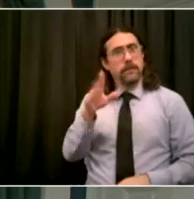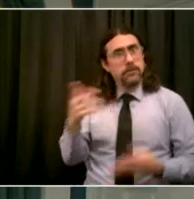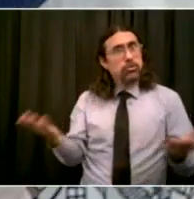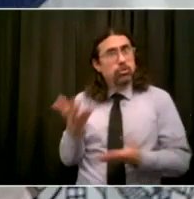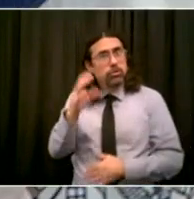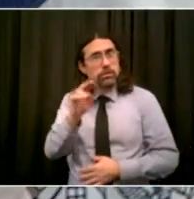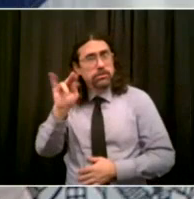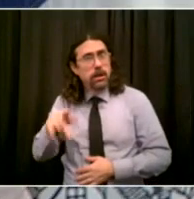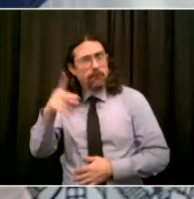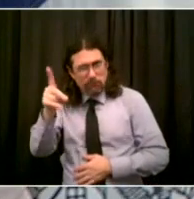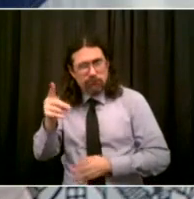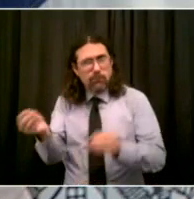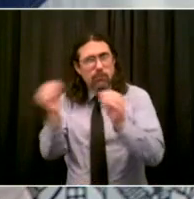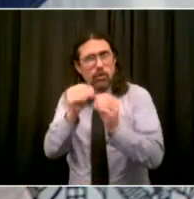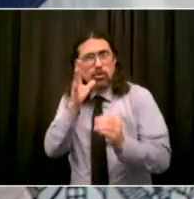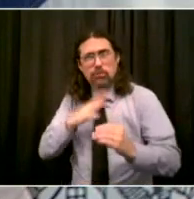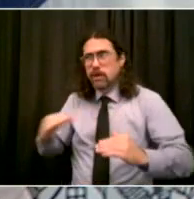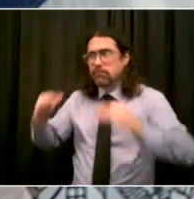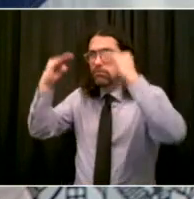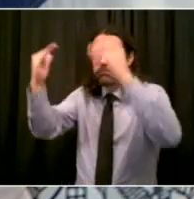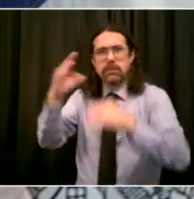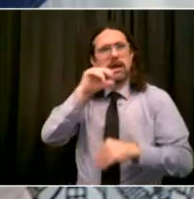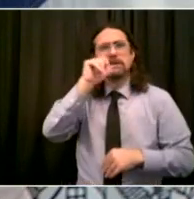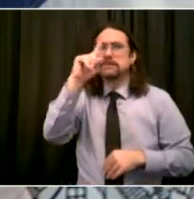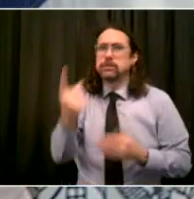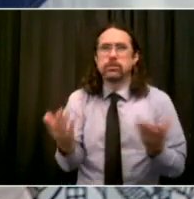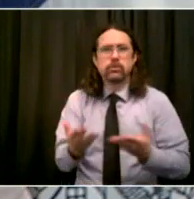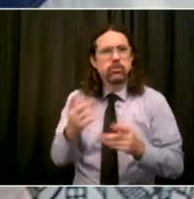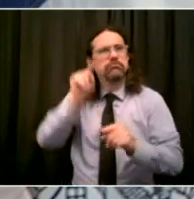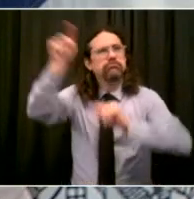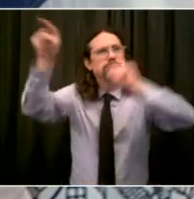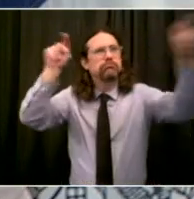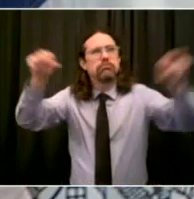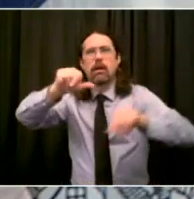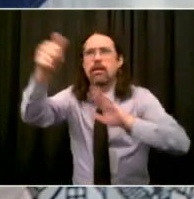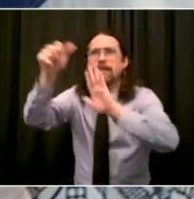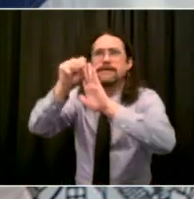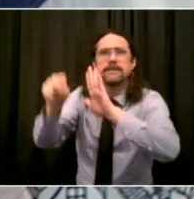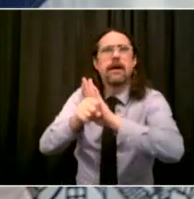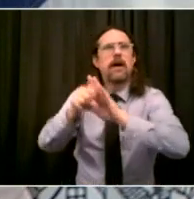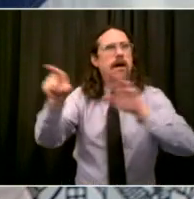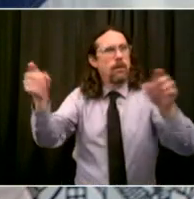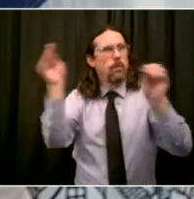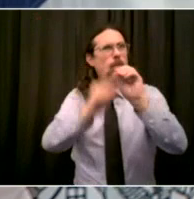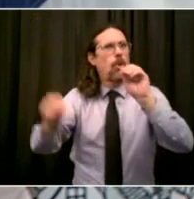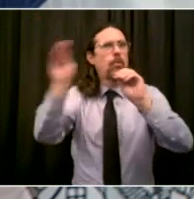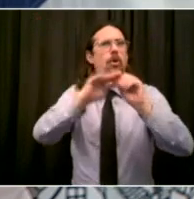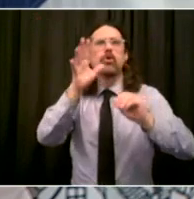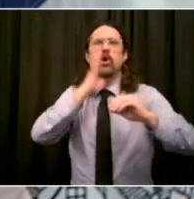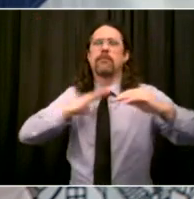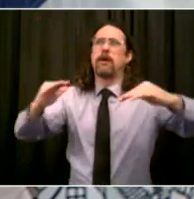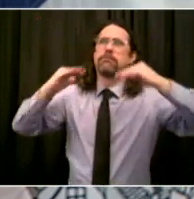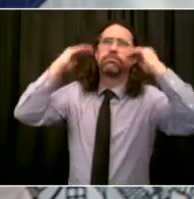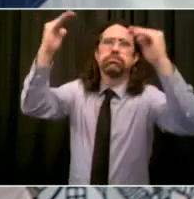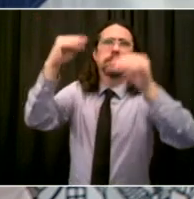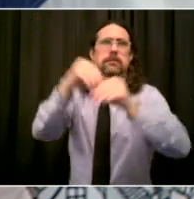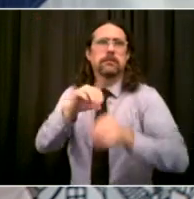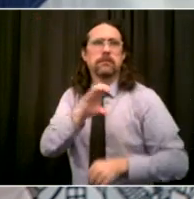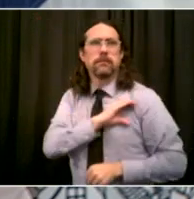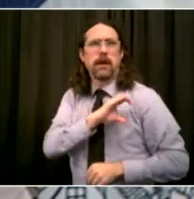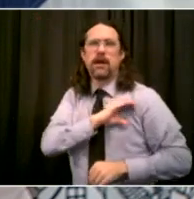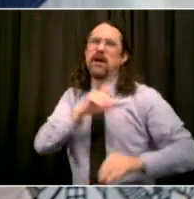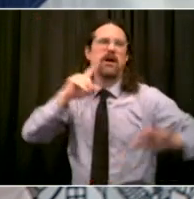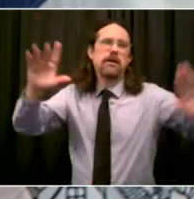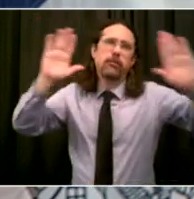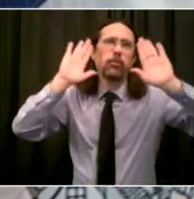giving the most talented people an opportunity, and not just continuing the patterns of the past, but elevating new leadership. And he